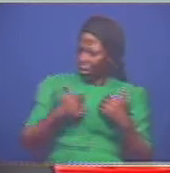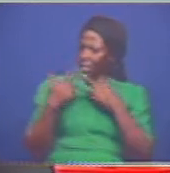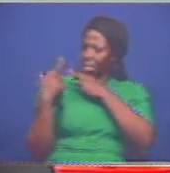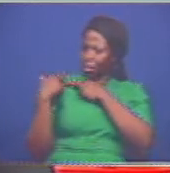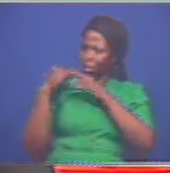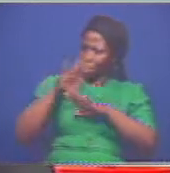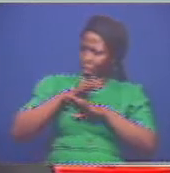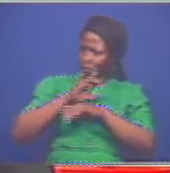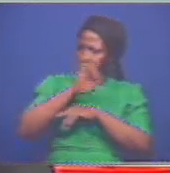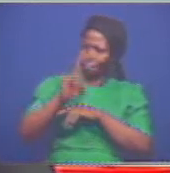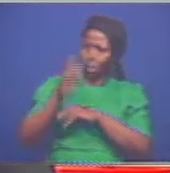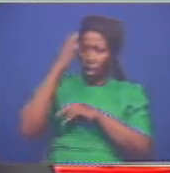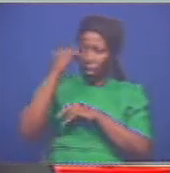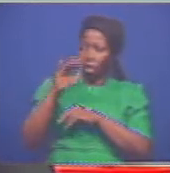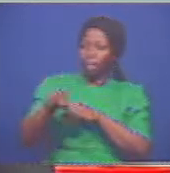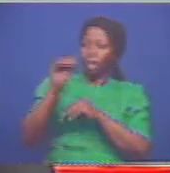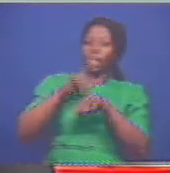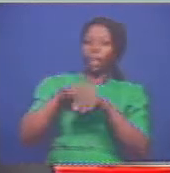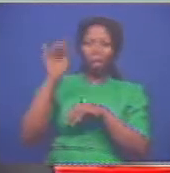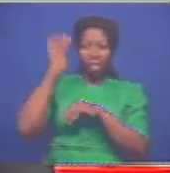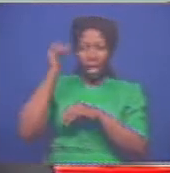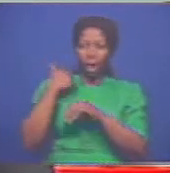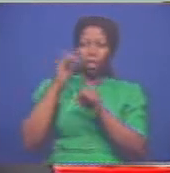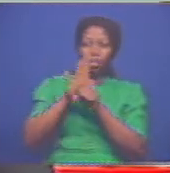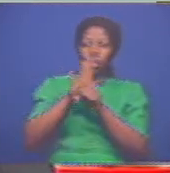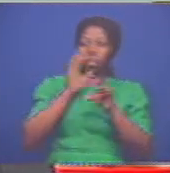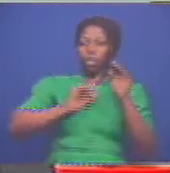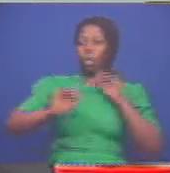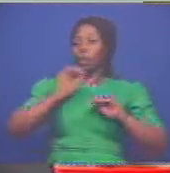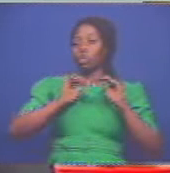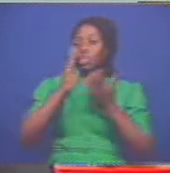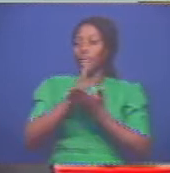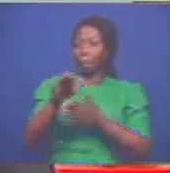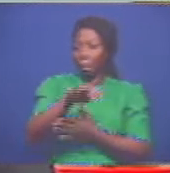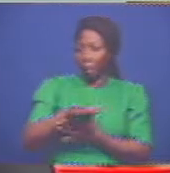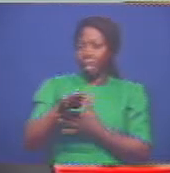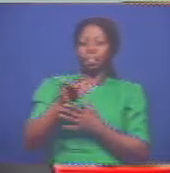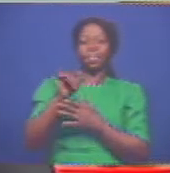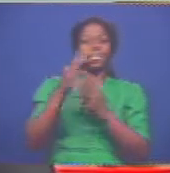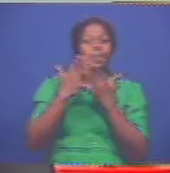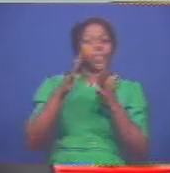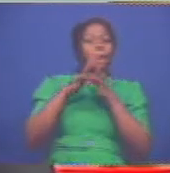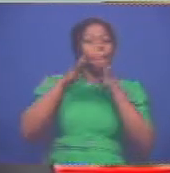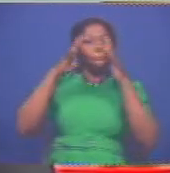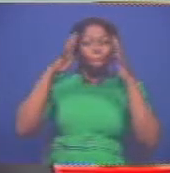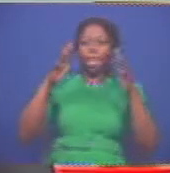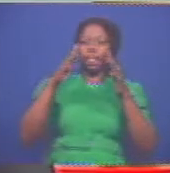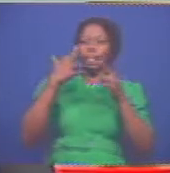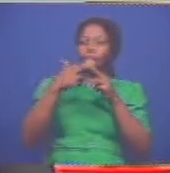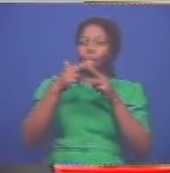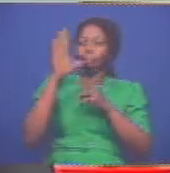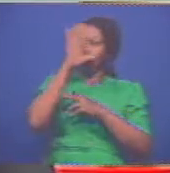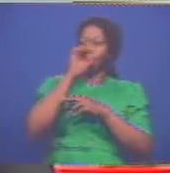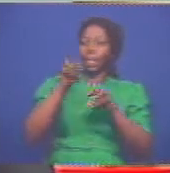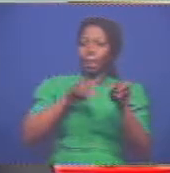find, even when you hear there's a lot of corruption in some places, there's also something much bigger called mismanagement. You may not be able